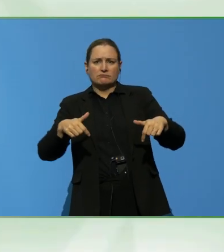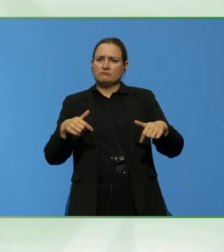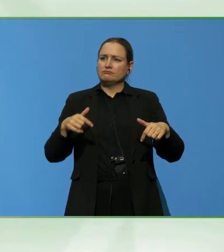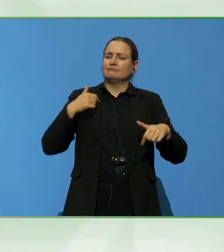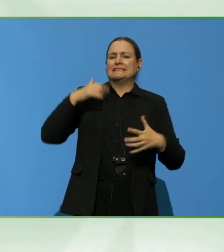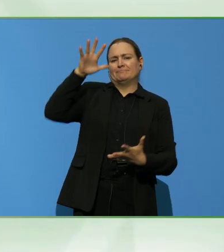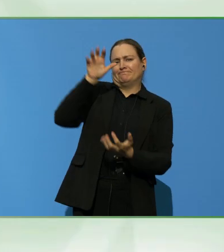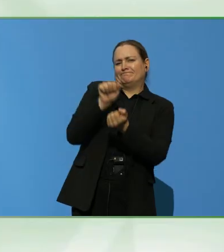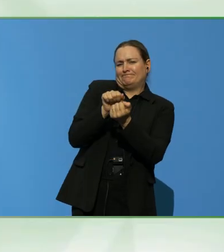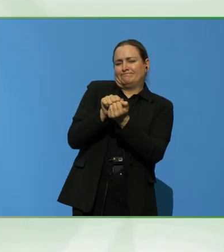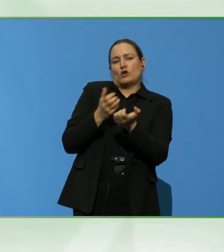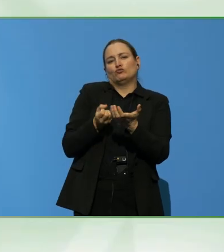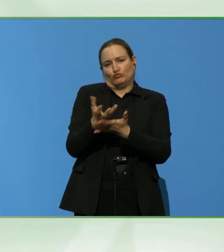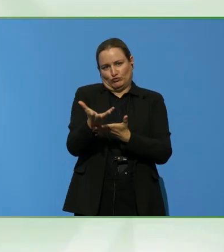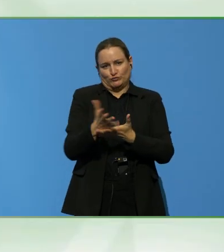room here